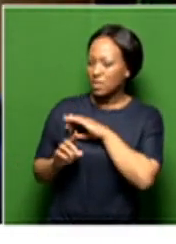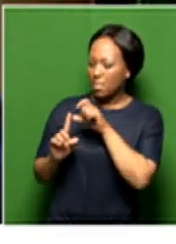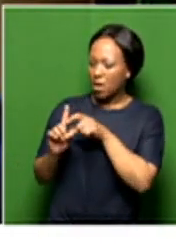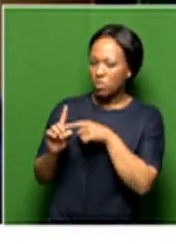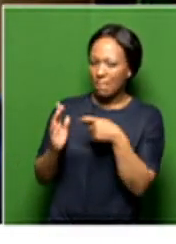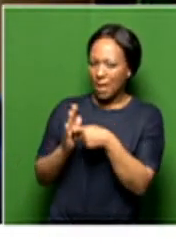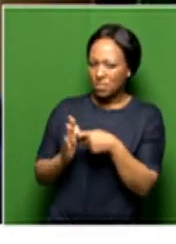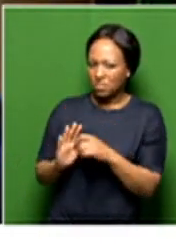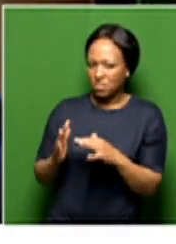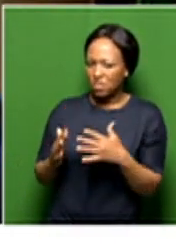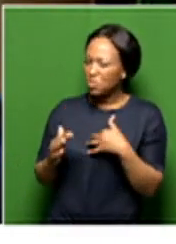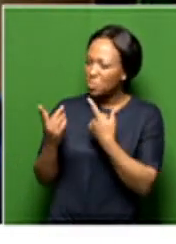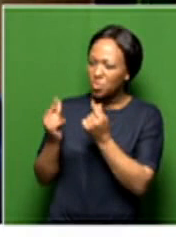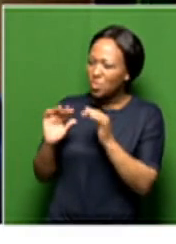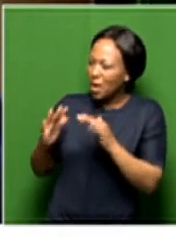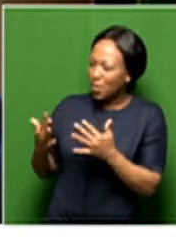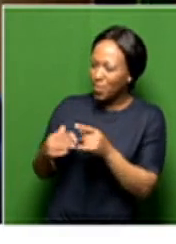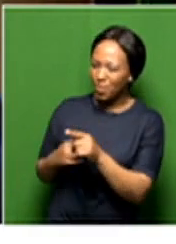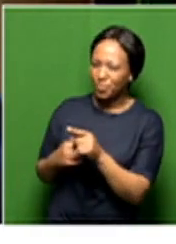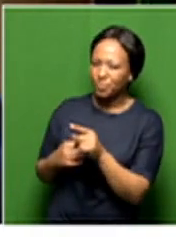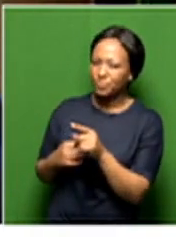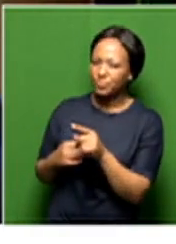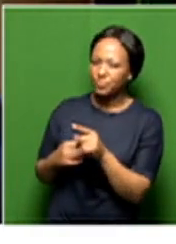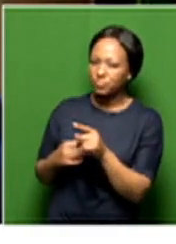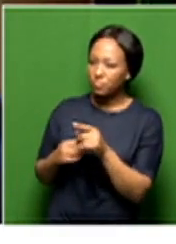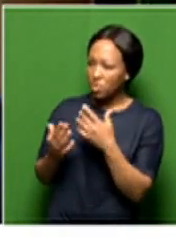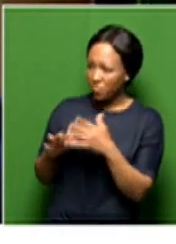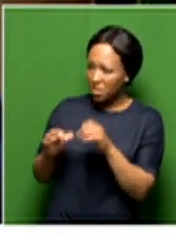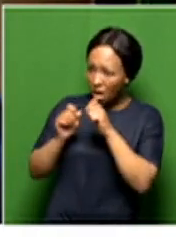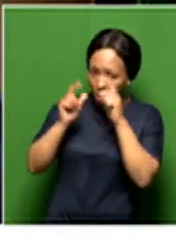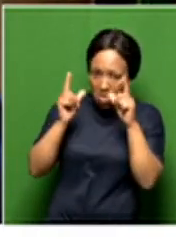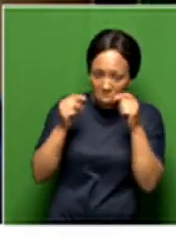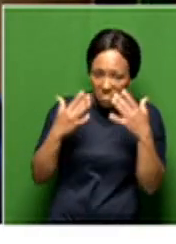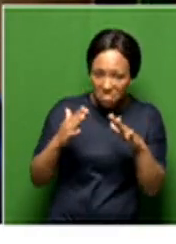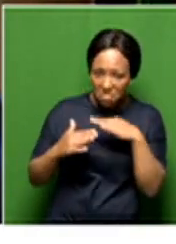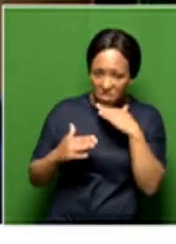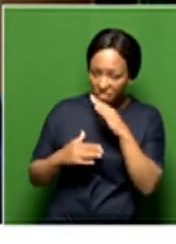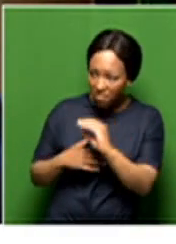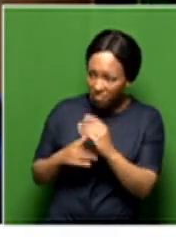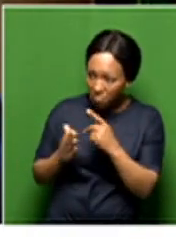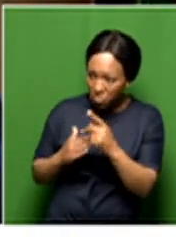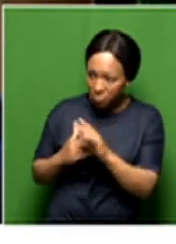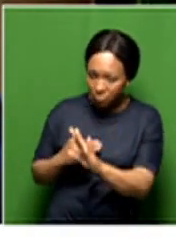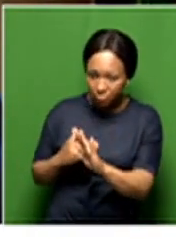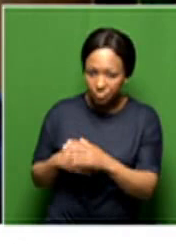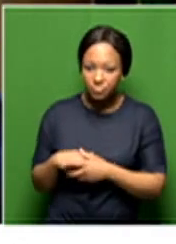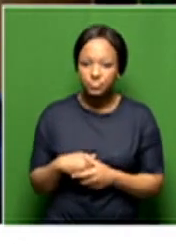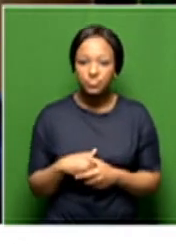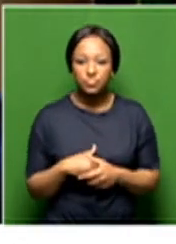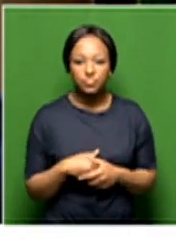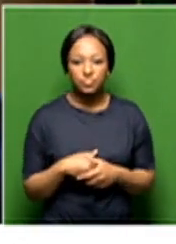purchase. How will this be done, and is there enough awareness being raised around this project?